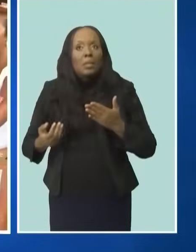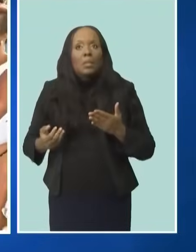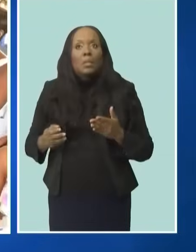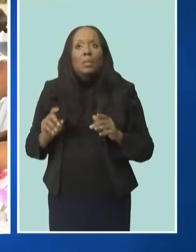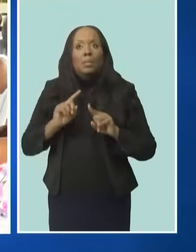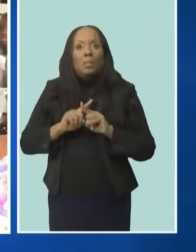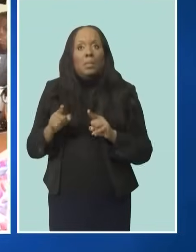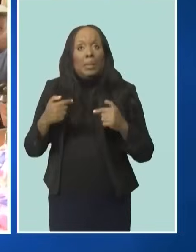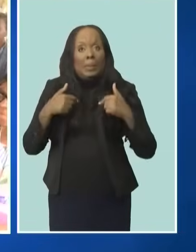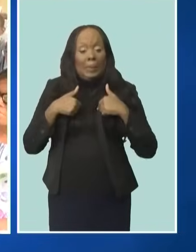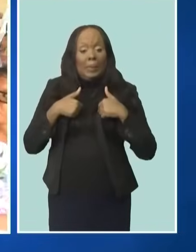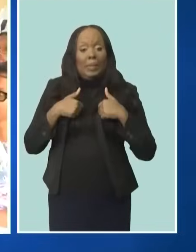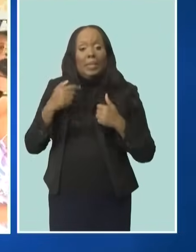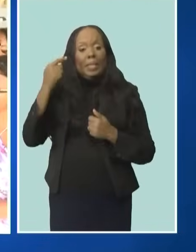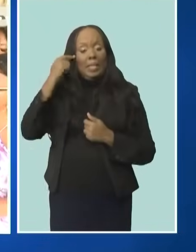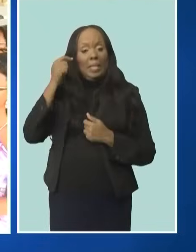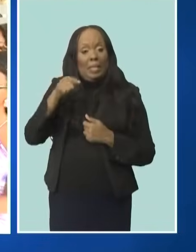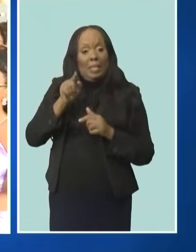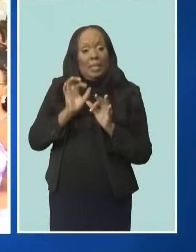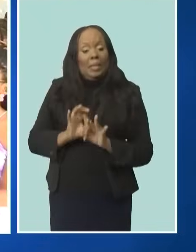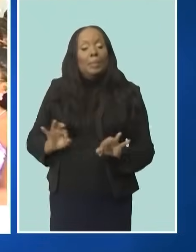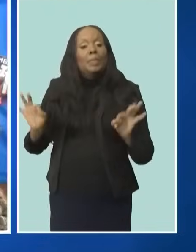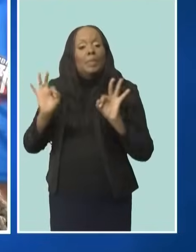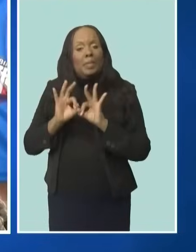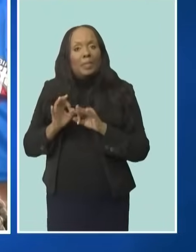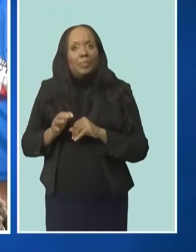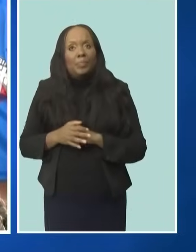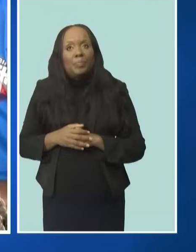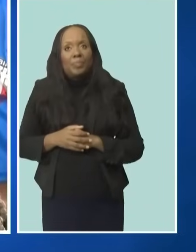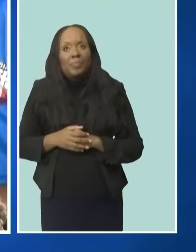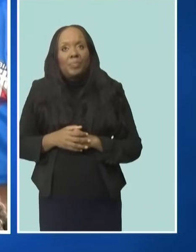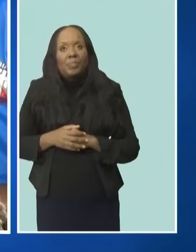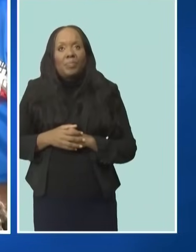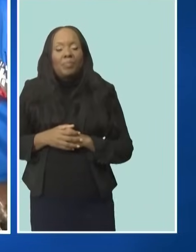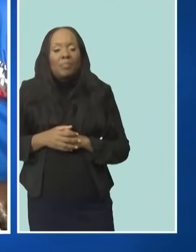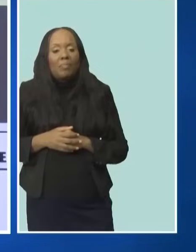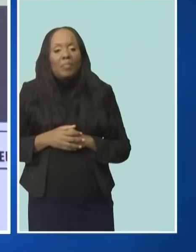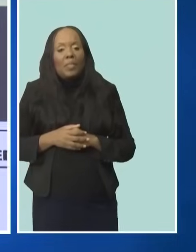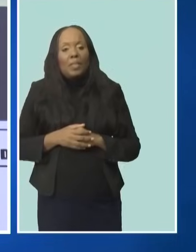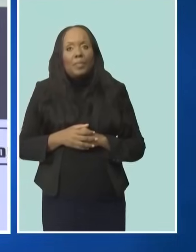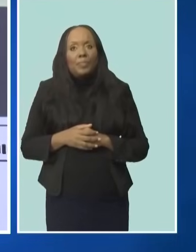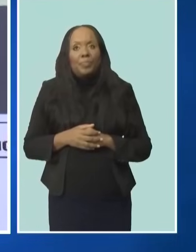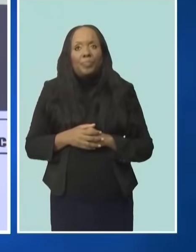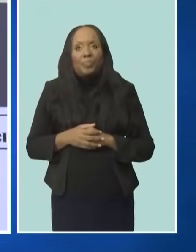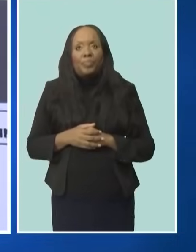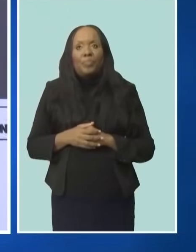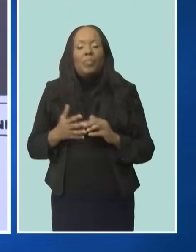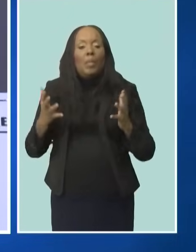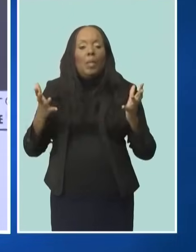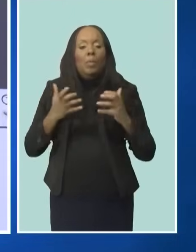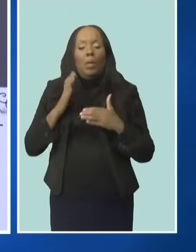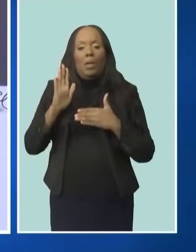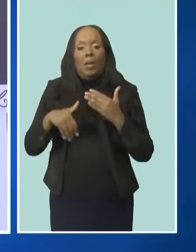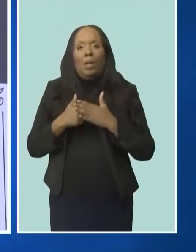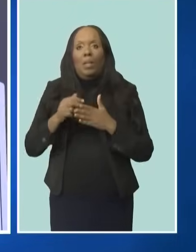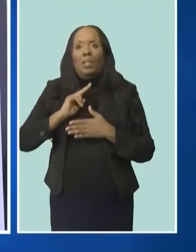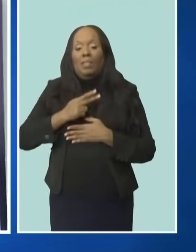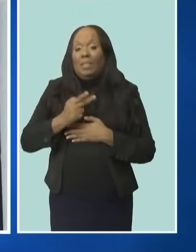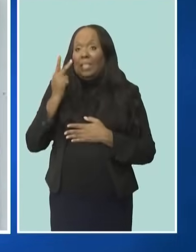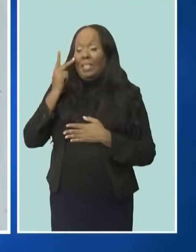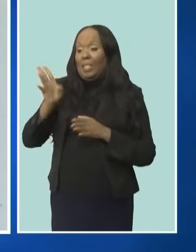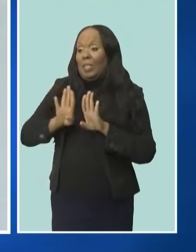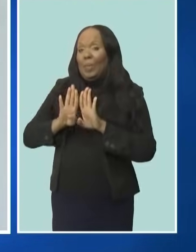for me, is important. And I want for all of us to treat this and to look out for what is happening on this